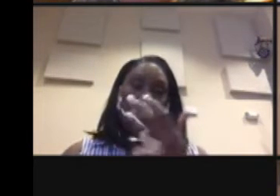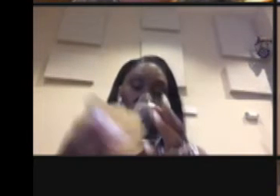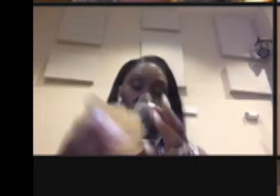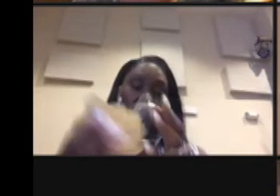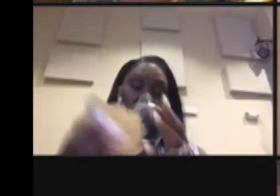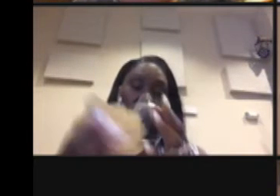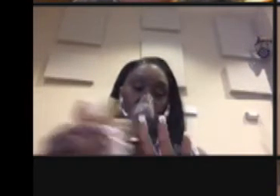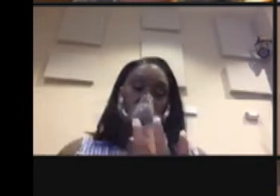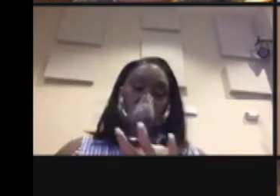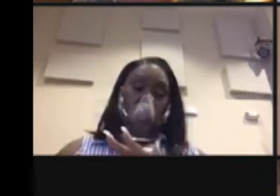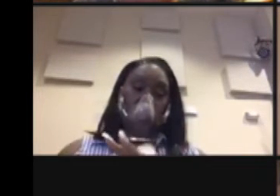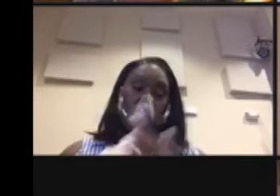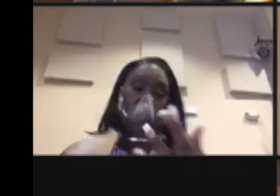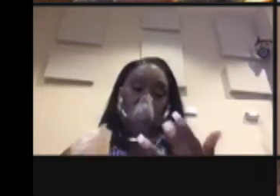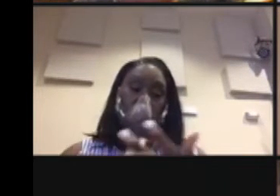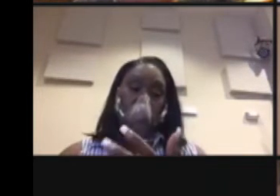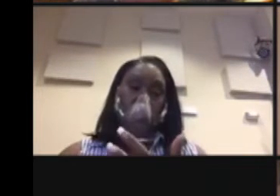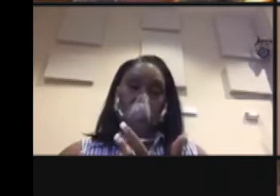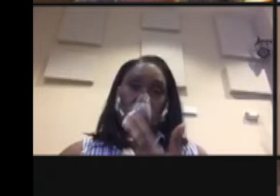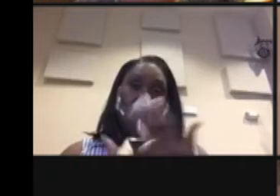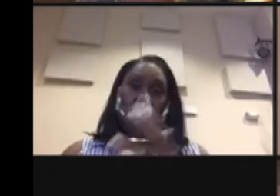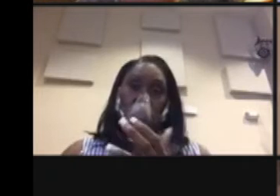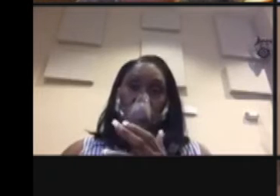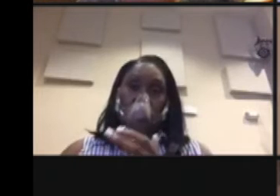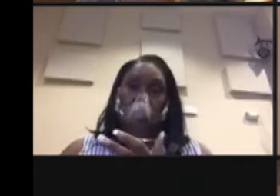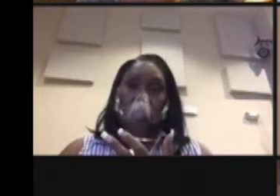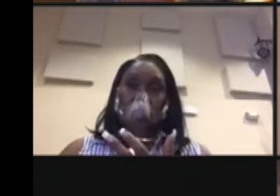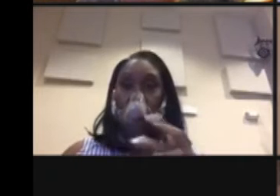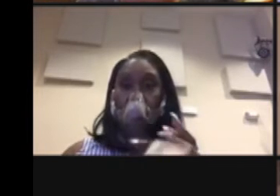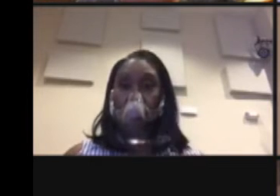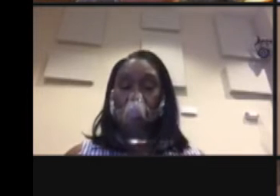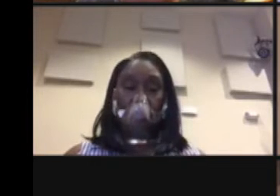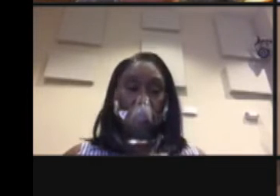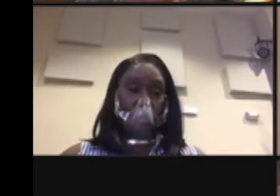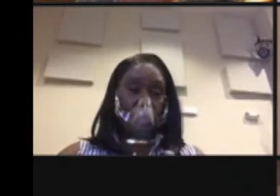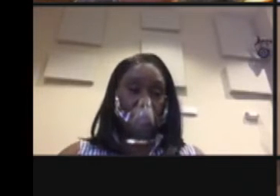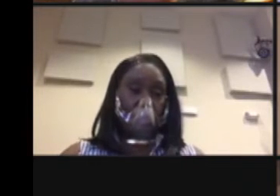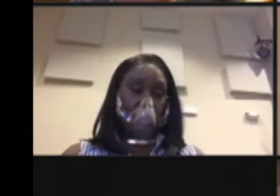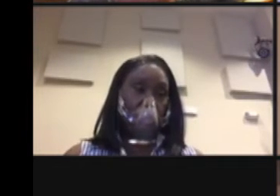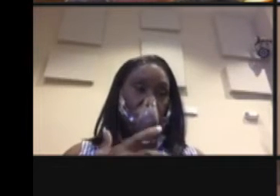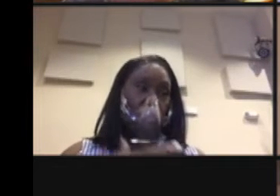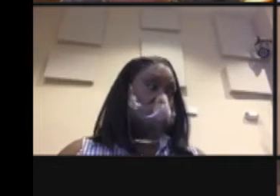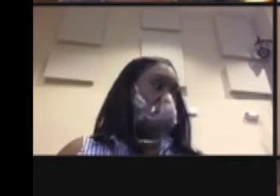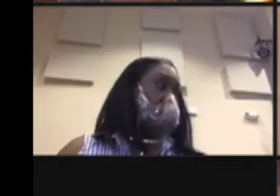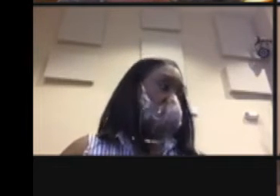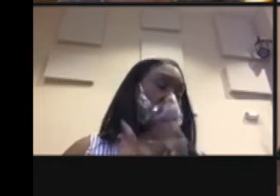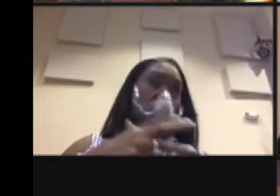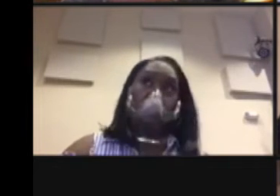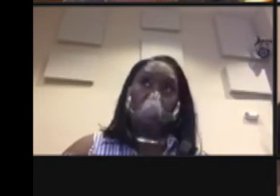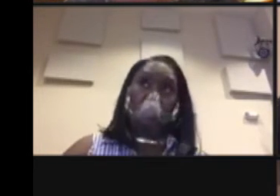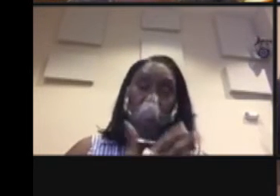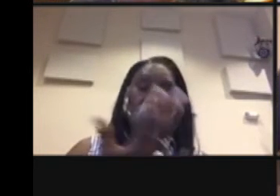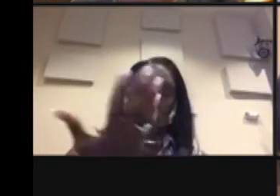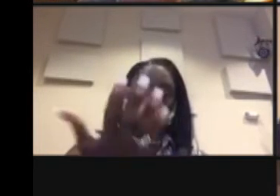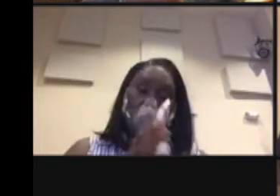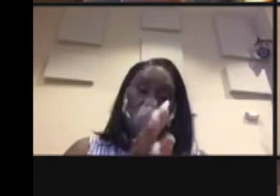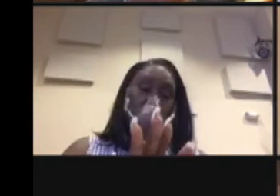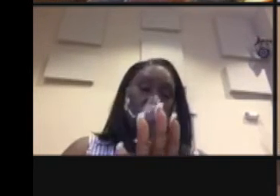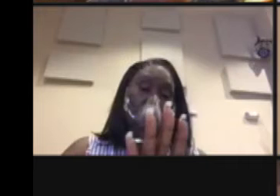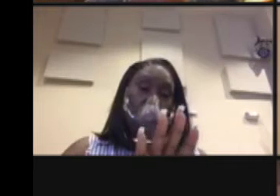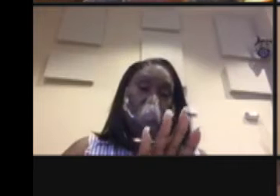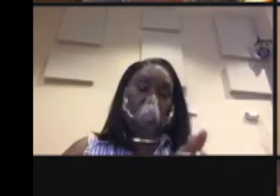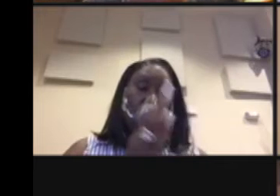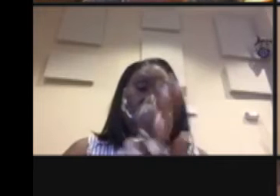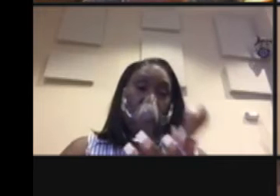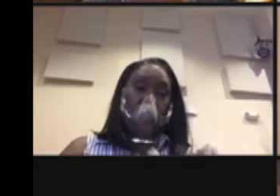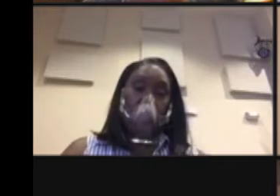go on onto our website. This will, all the parameters will be on the website by September the 23rd, when we open up the applications,